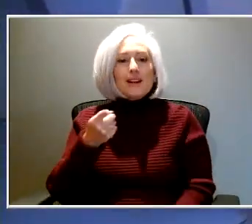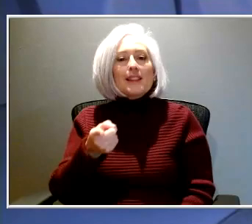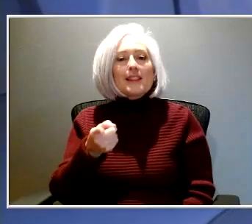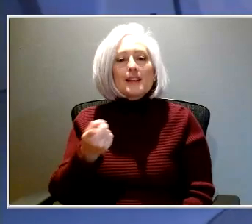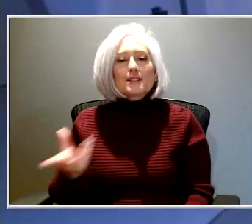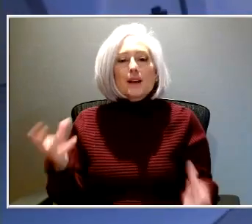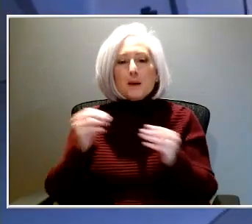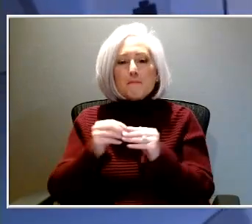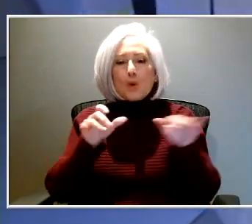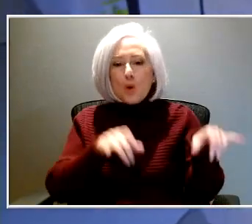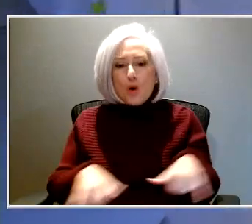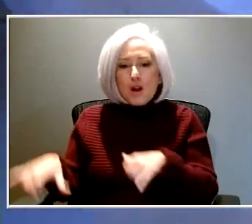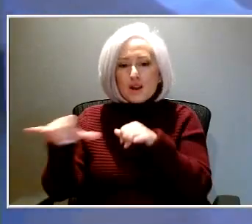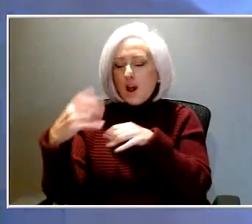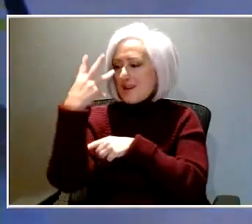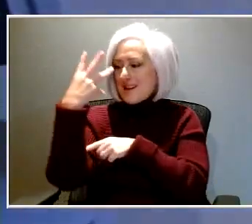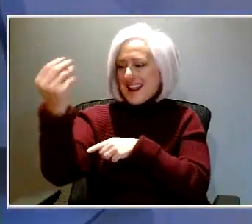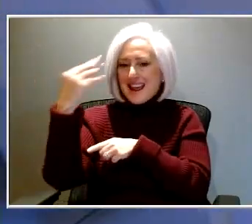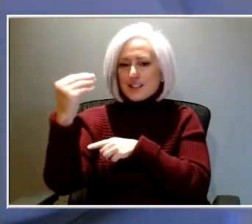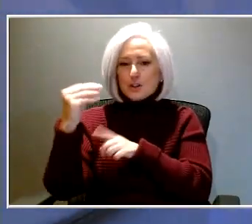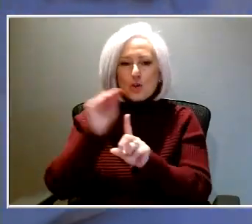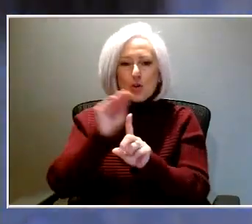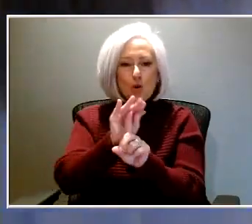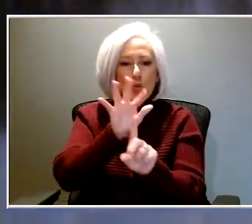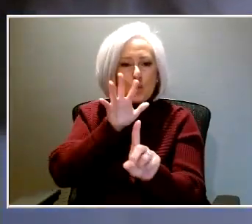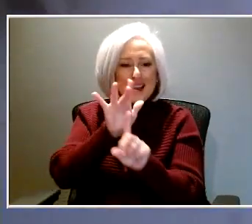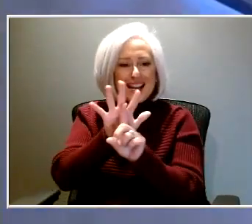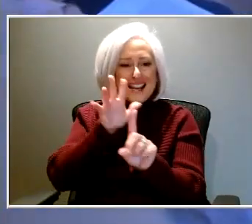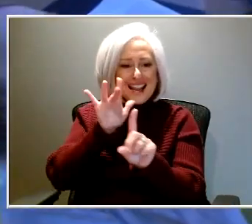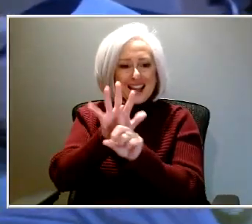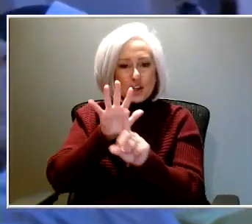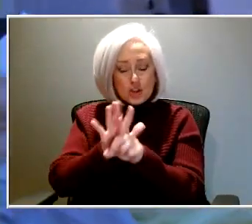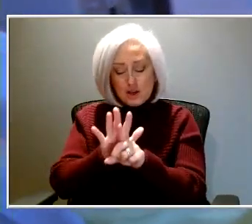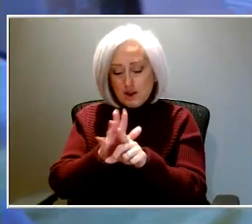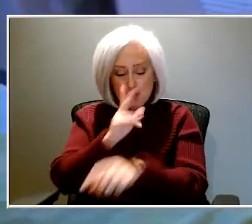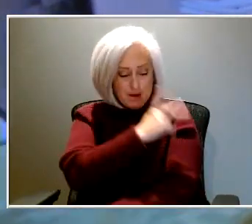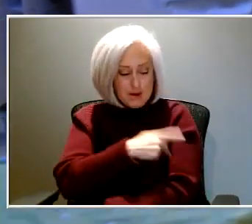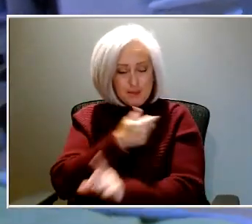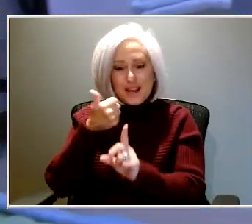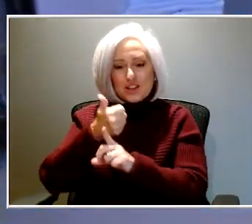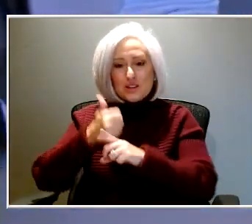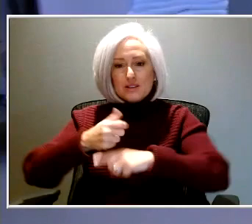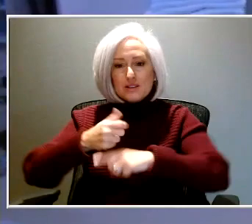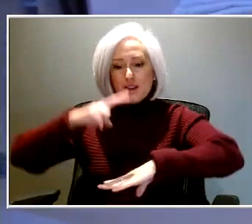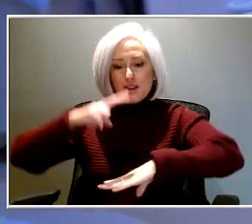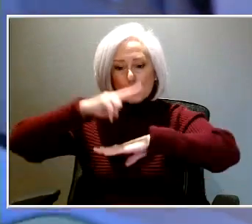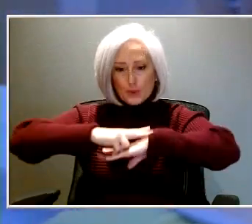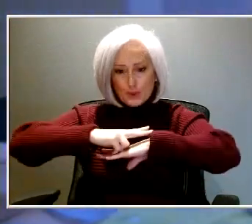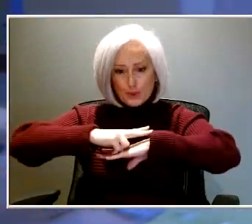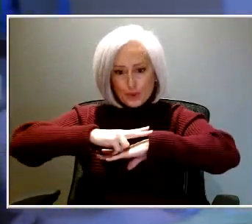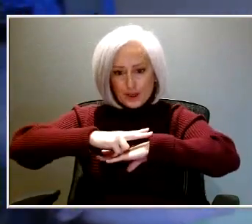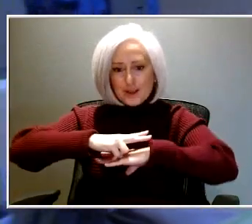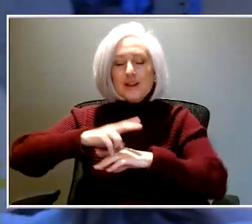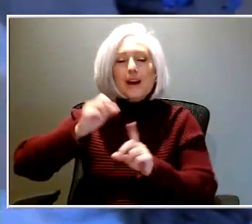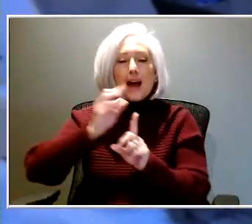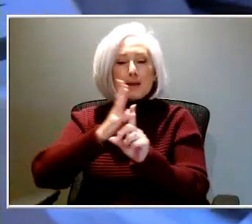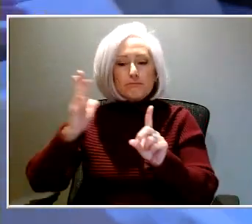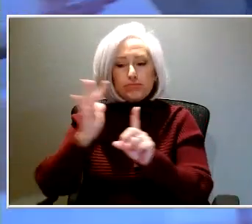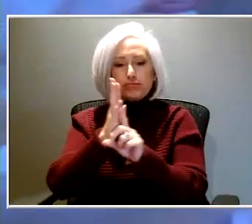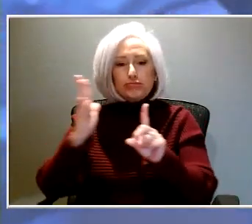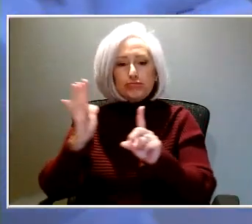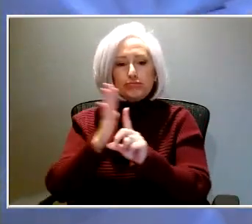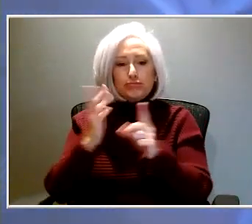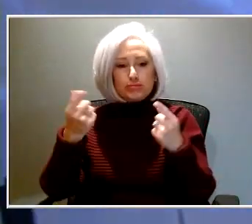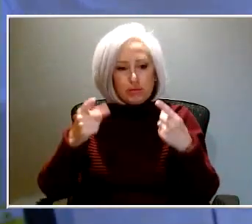radiation where a patient lies on a table, then a machine shoots a radioactive beam at the cancer. But Bob actually did get some of his